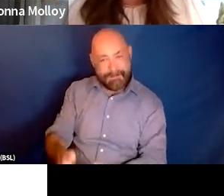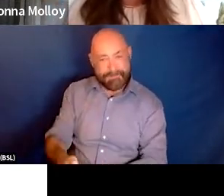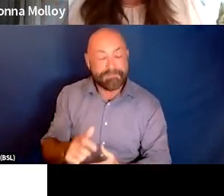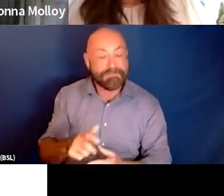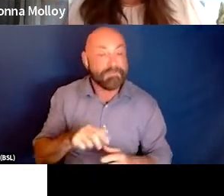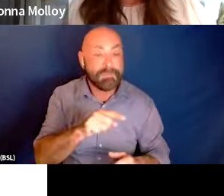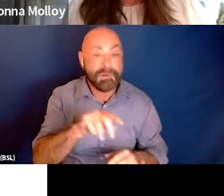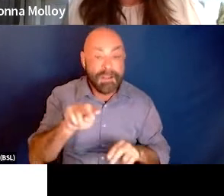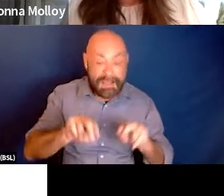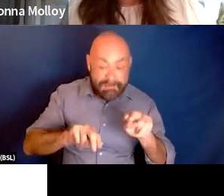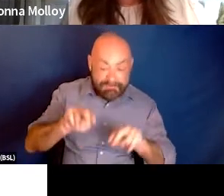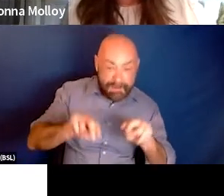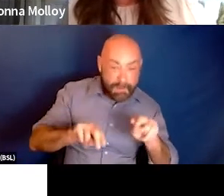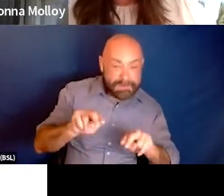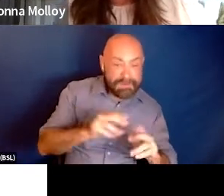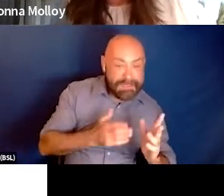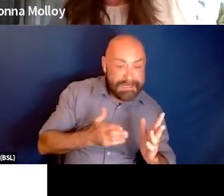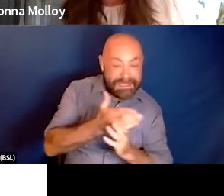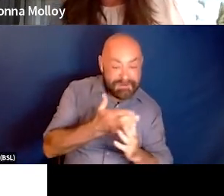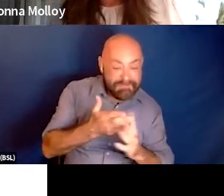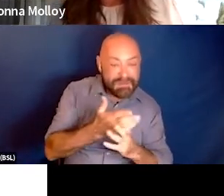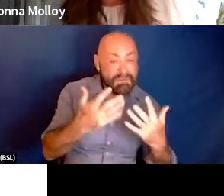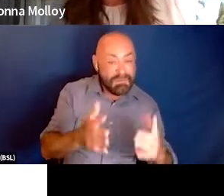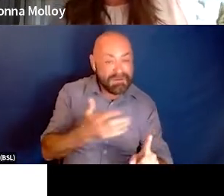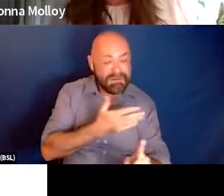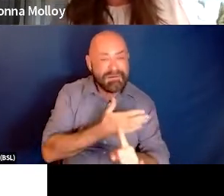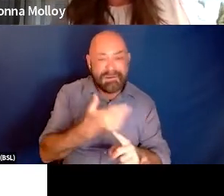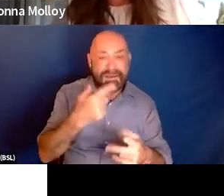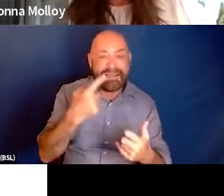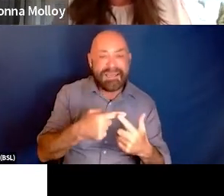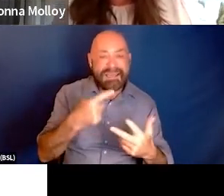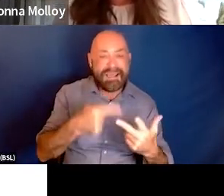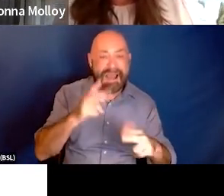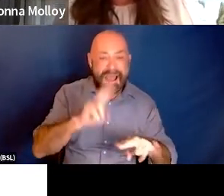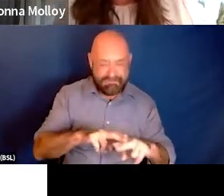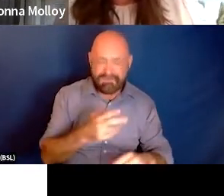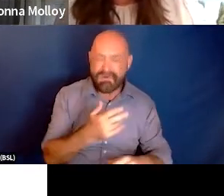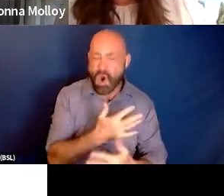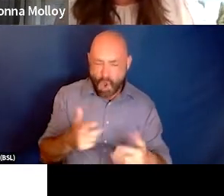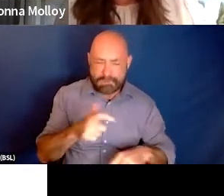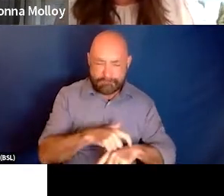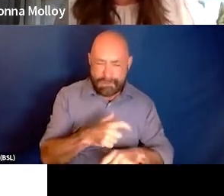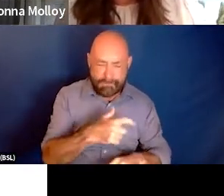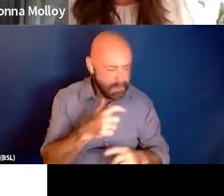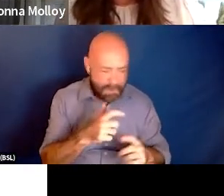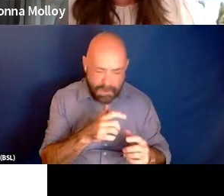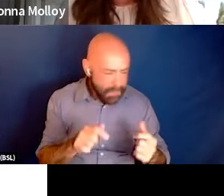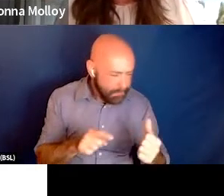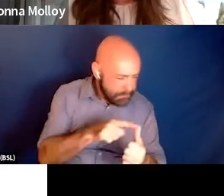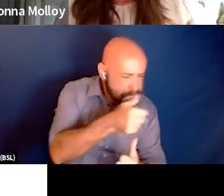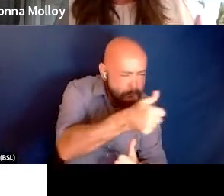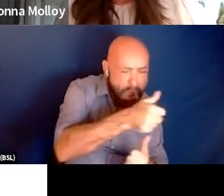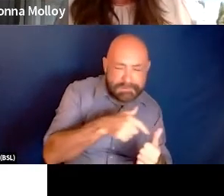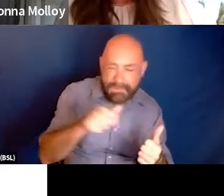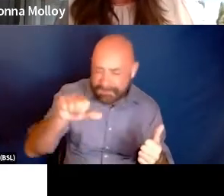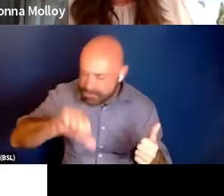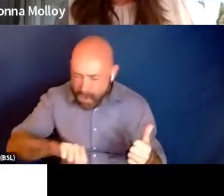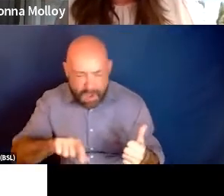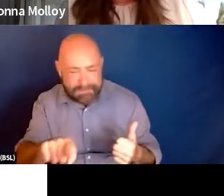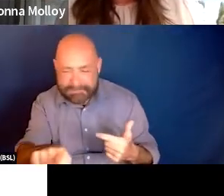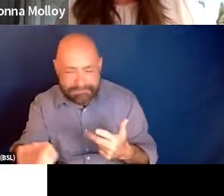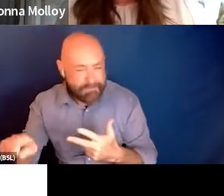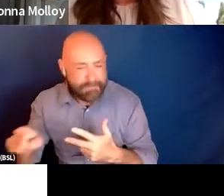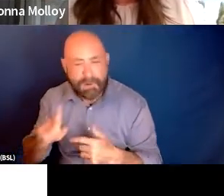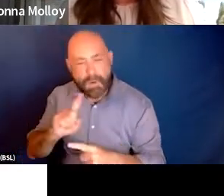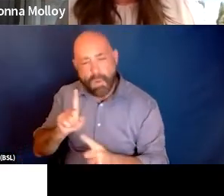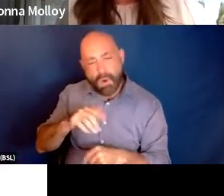Evaluations of interventions and services. Obviously at EIF, we spend a lot of time looking at what works and evidence about impact. This type of